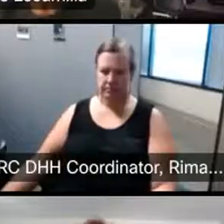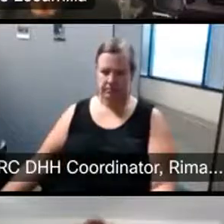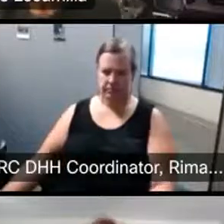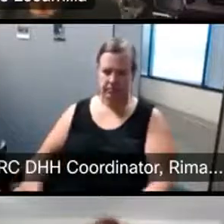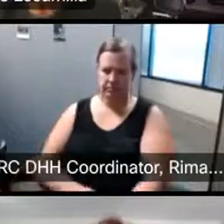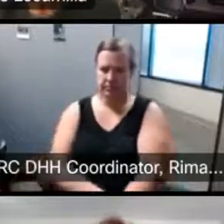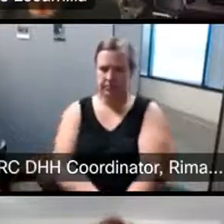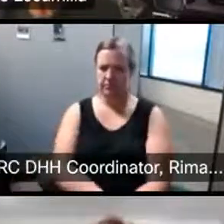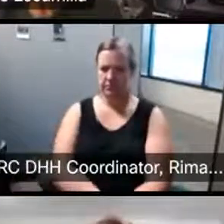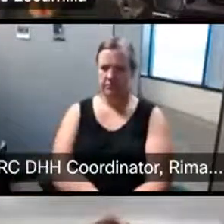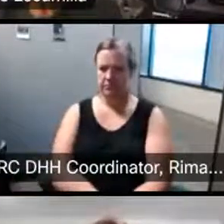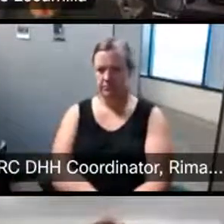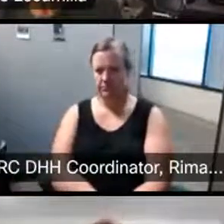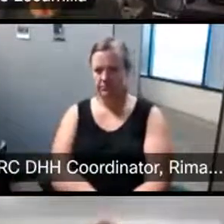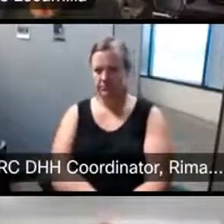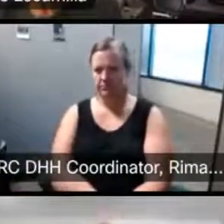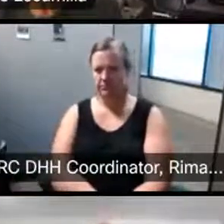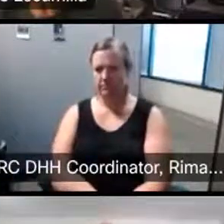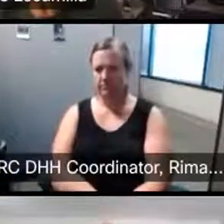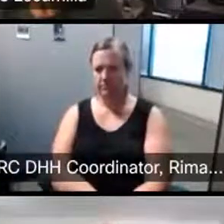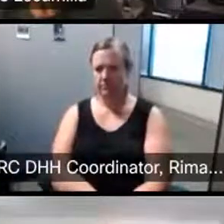parties in the process.